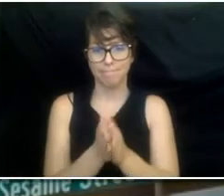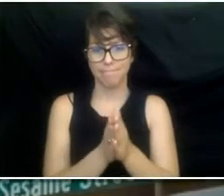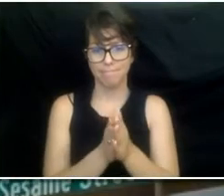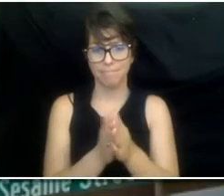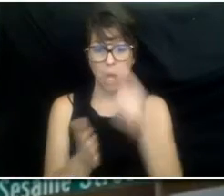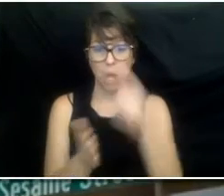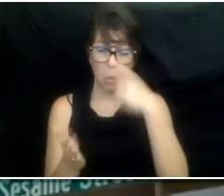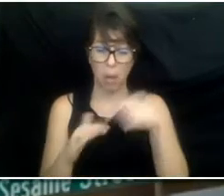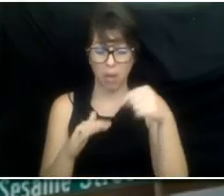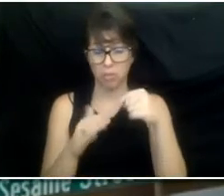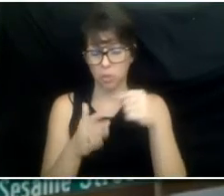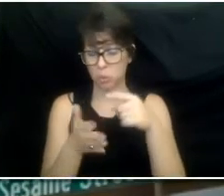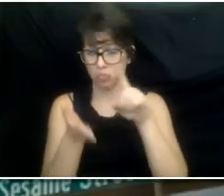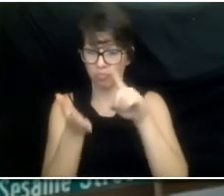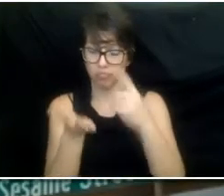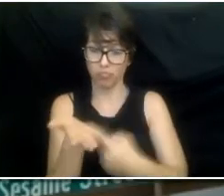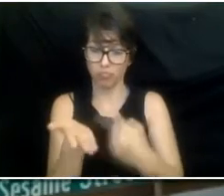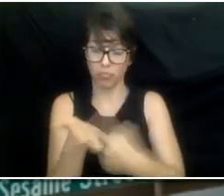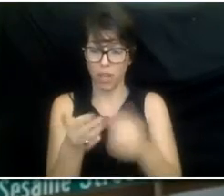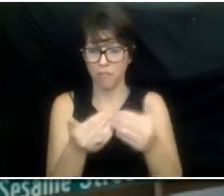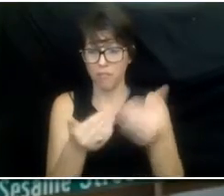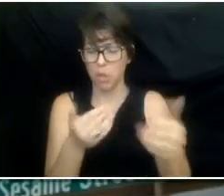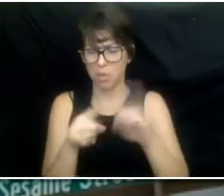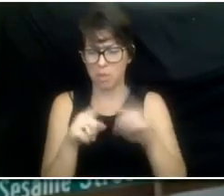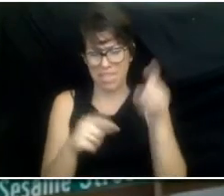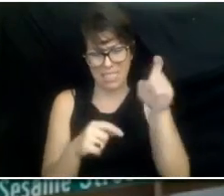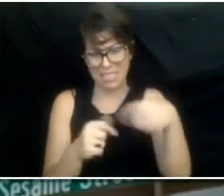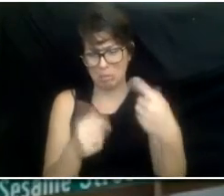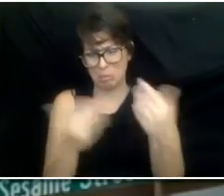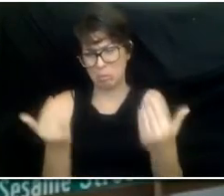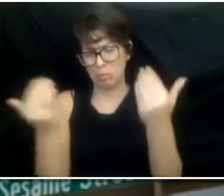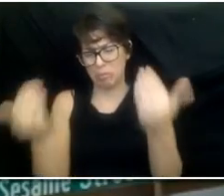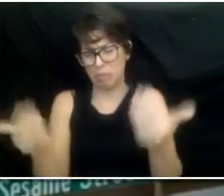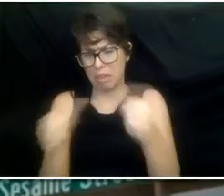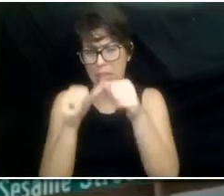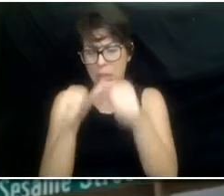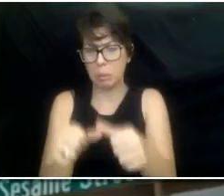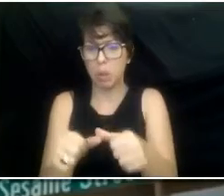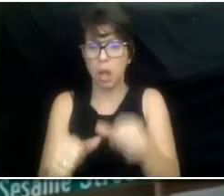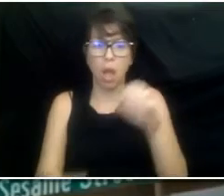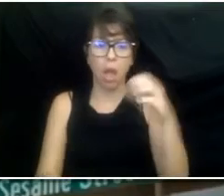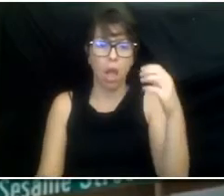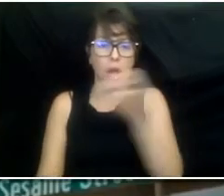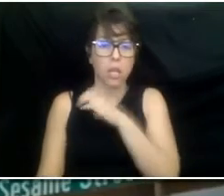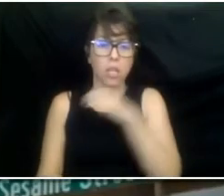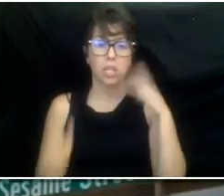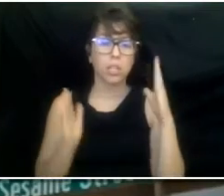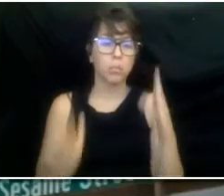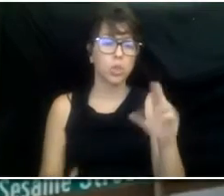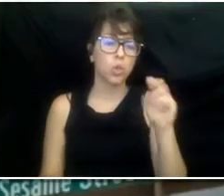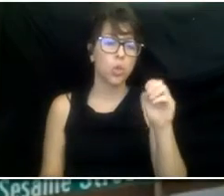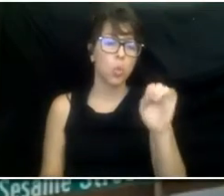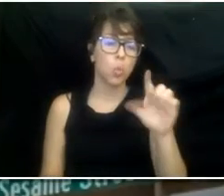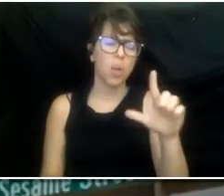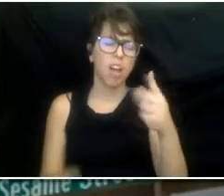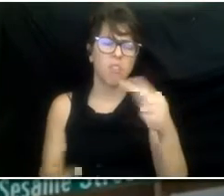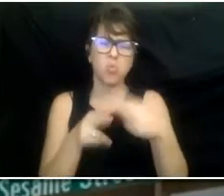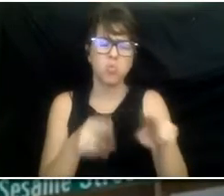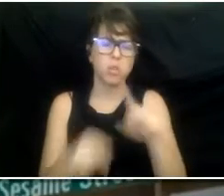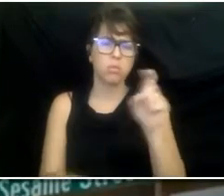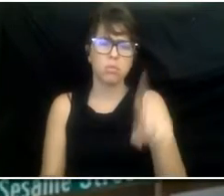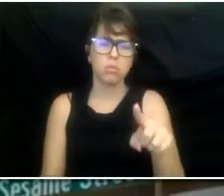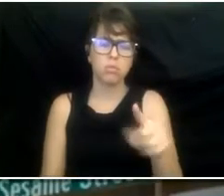um let's see that um hang on one second that